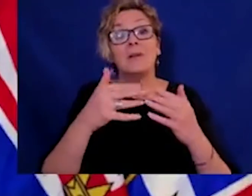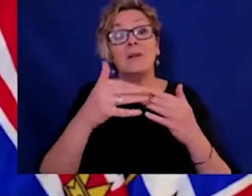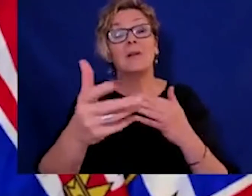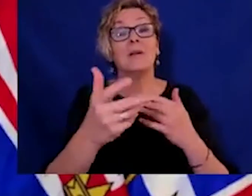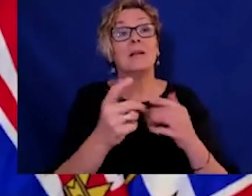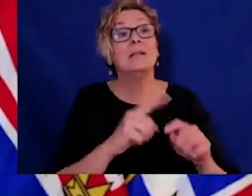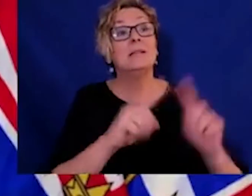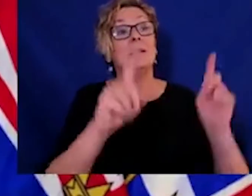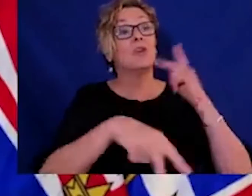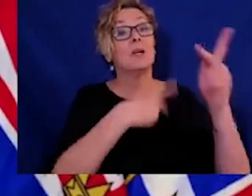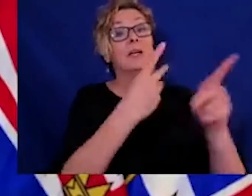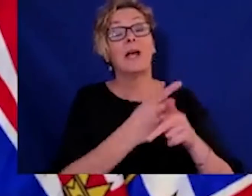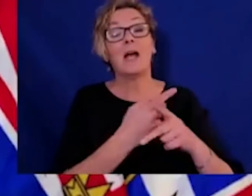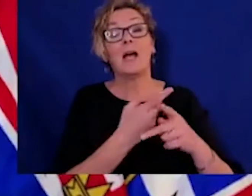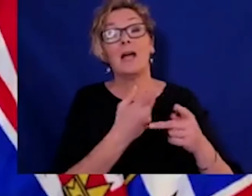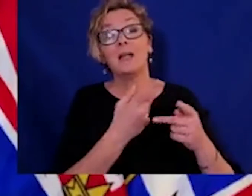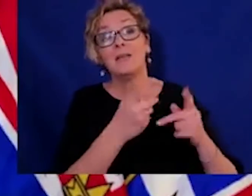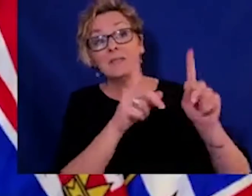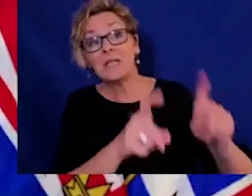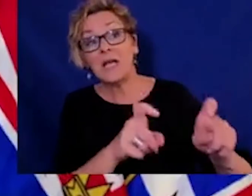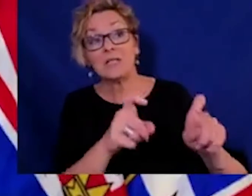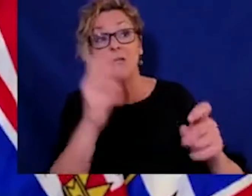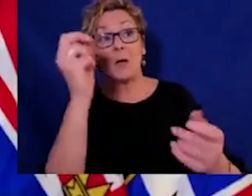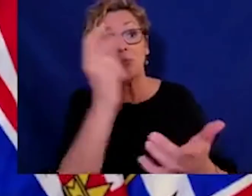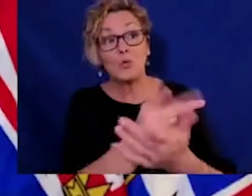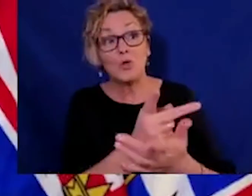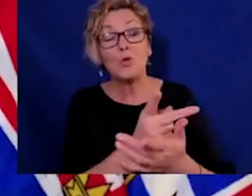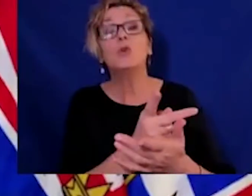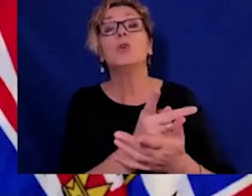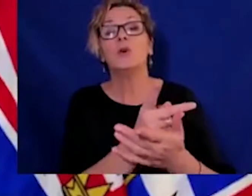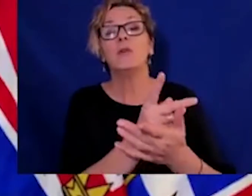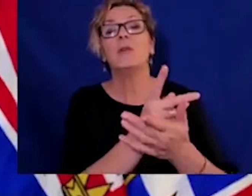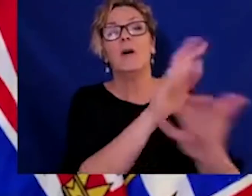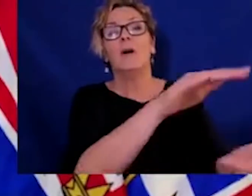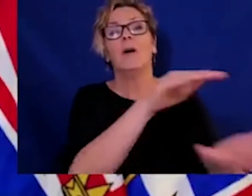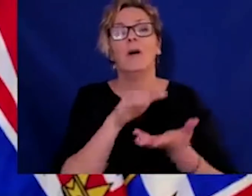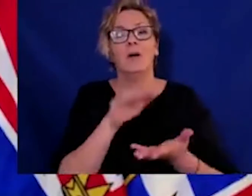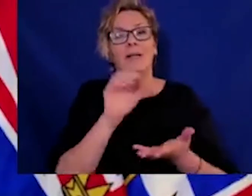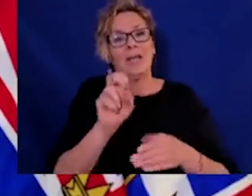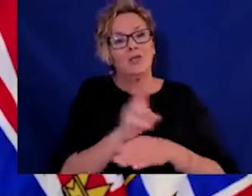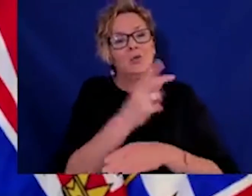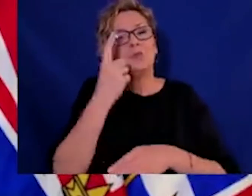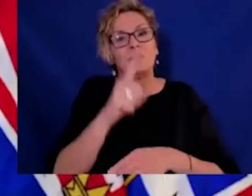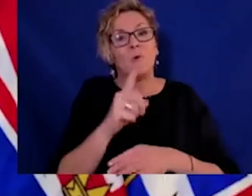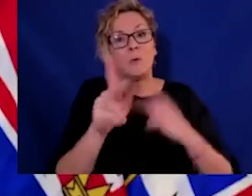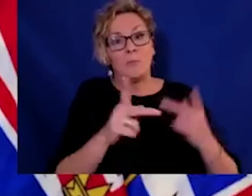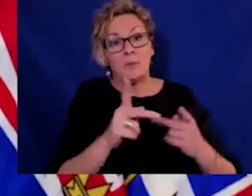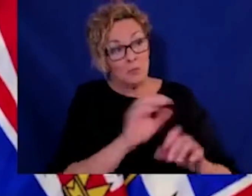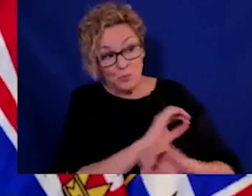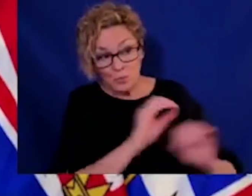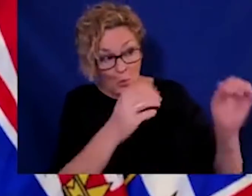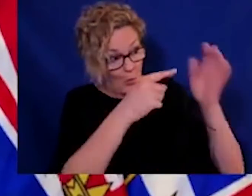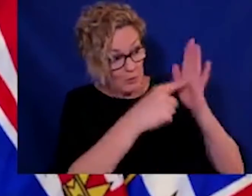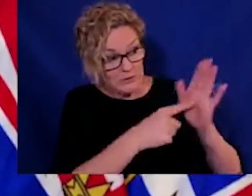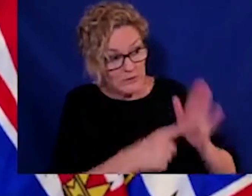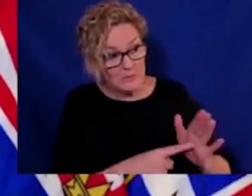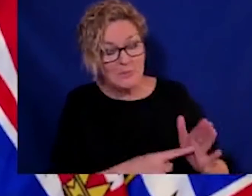for asymptomatic testing, at least on a periodic basis, of healthcare workers and others.